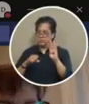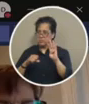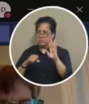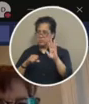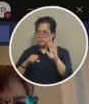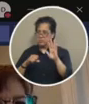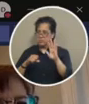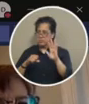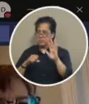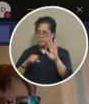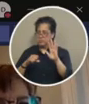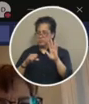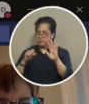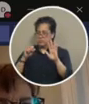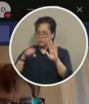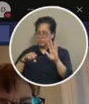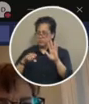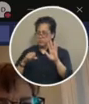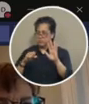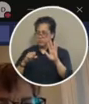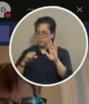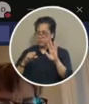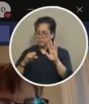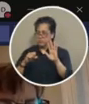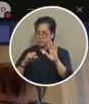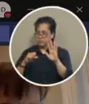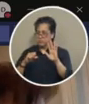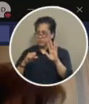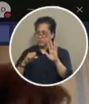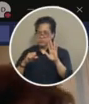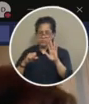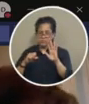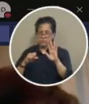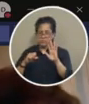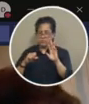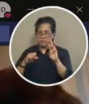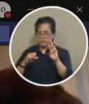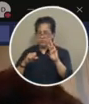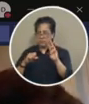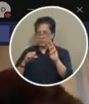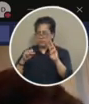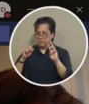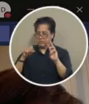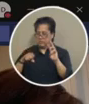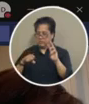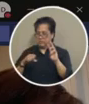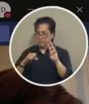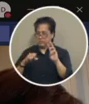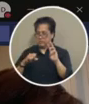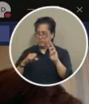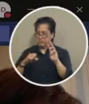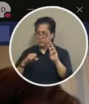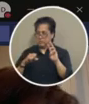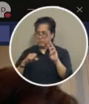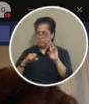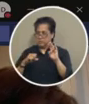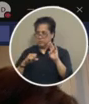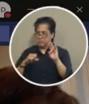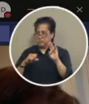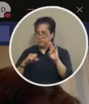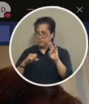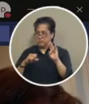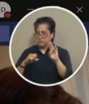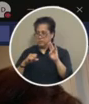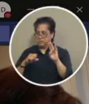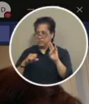Representative Salcido. Here. Representative Rodriguez. Here. Representative Rivera.